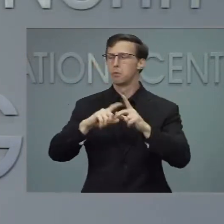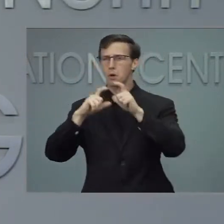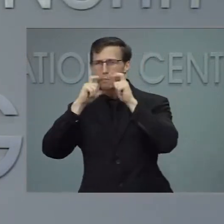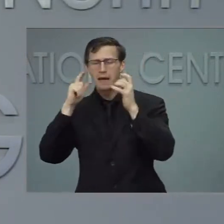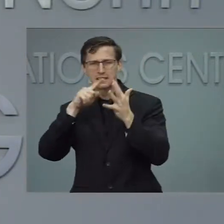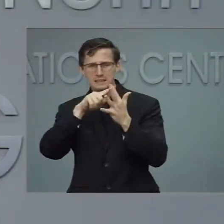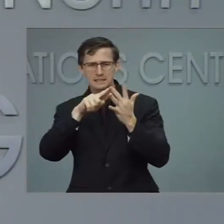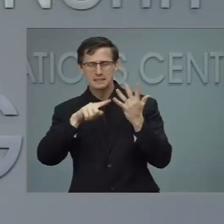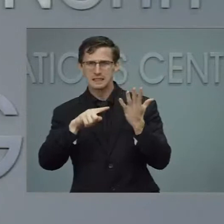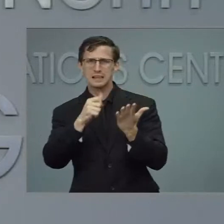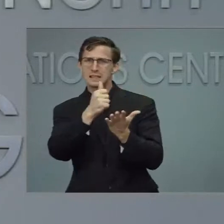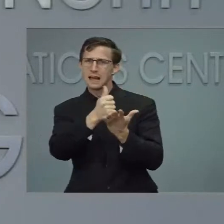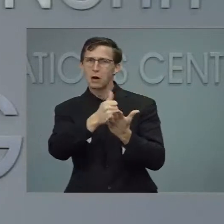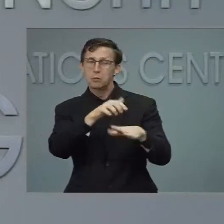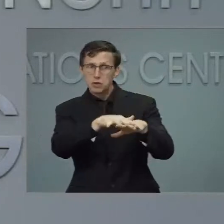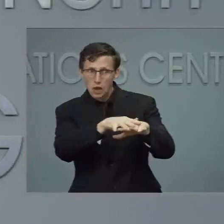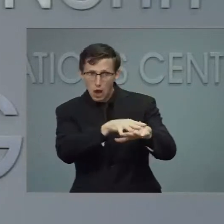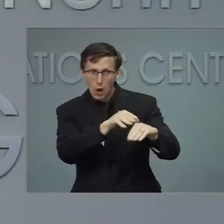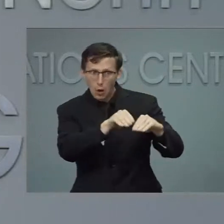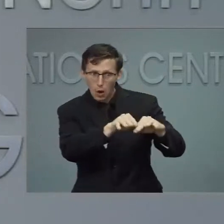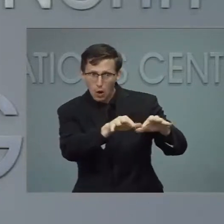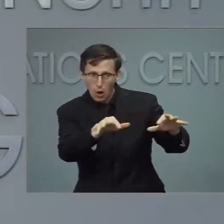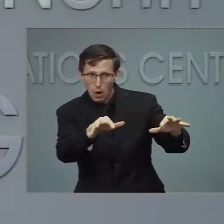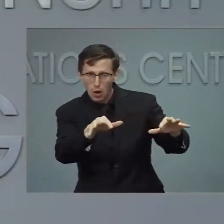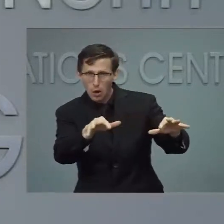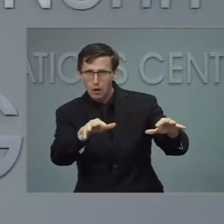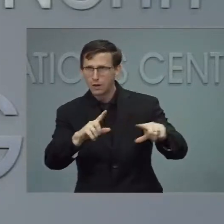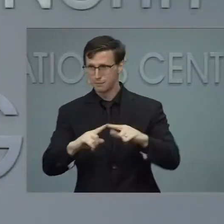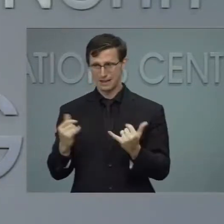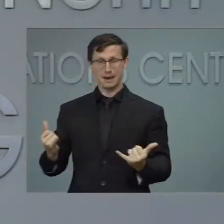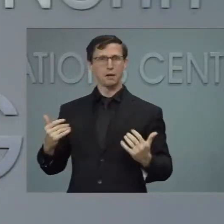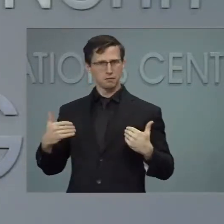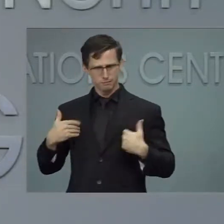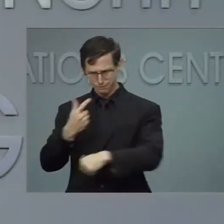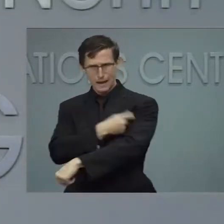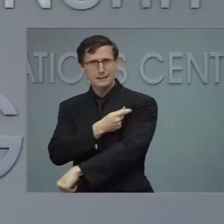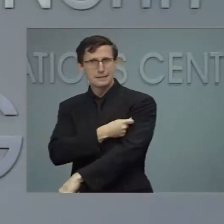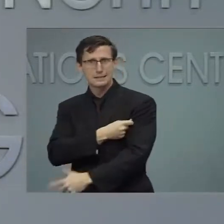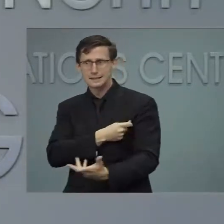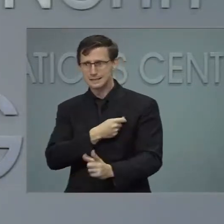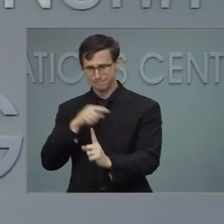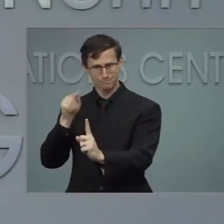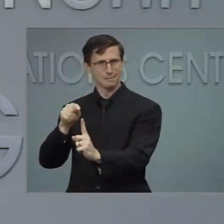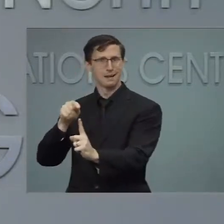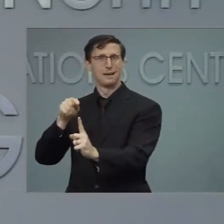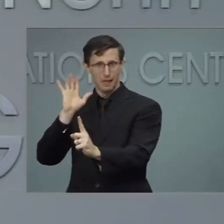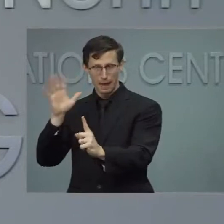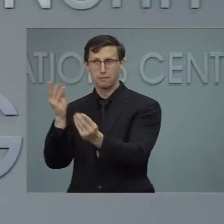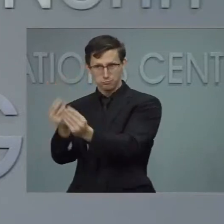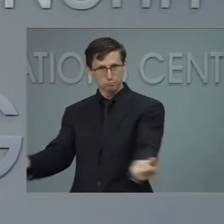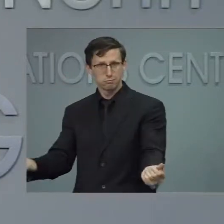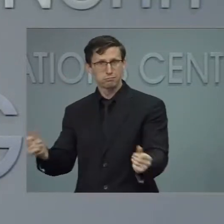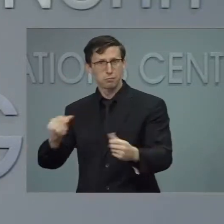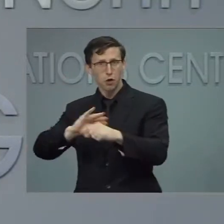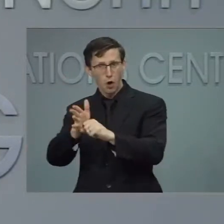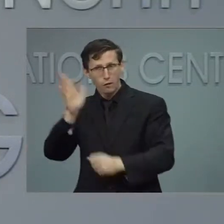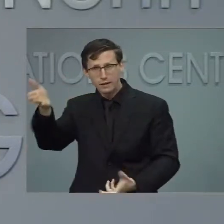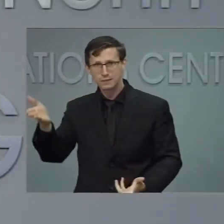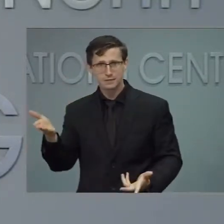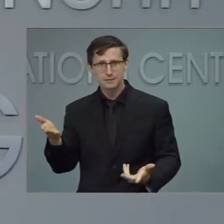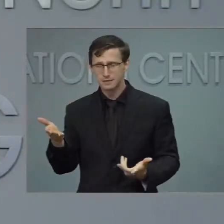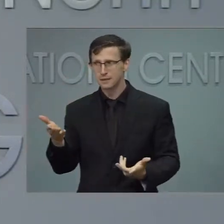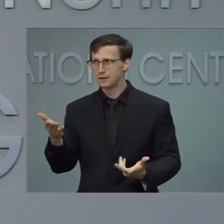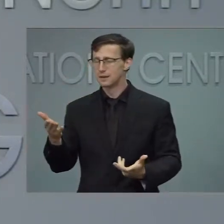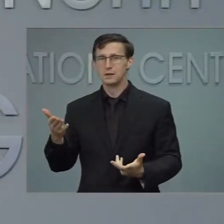that can help slow the spread, we have the way to get out of this pandemic, and it is a vaccine. So that's where we've got to